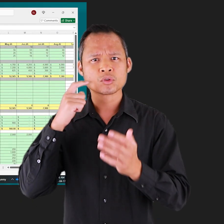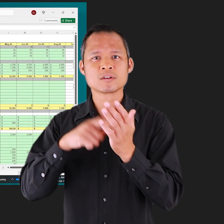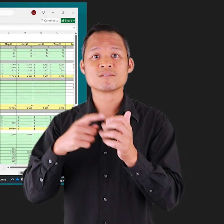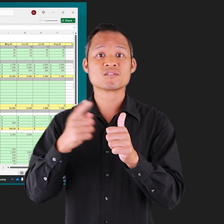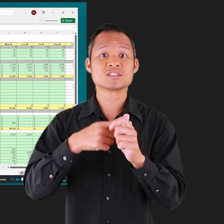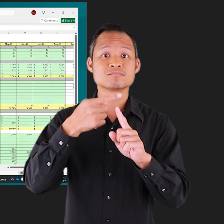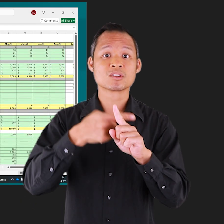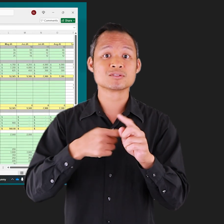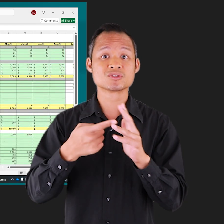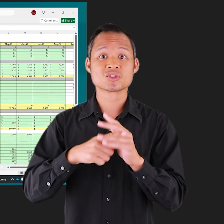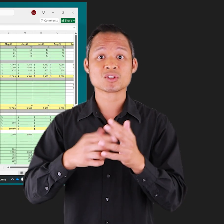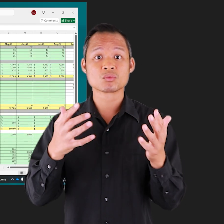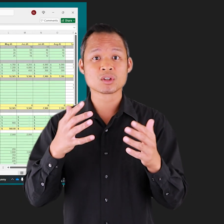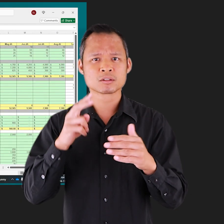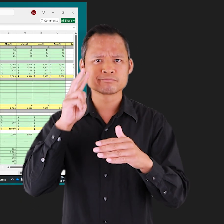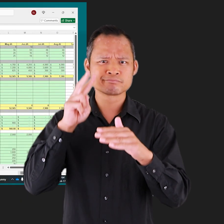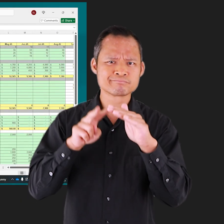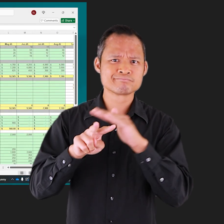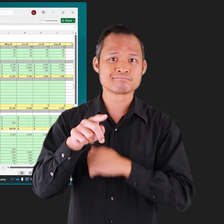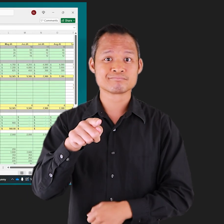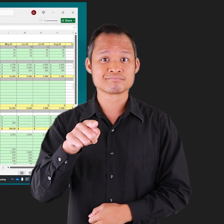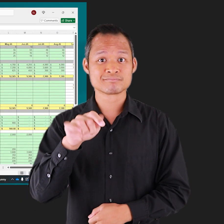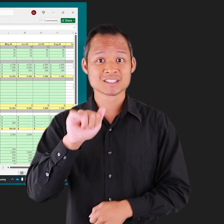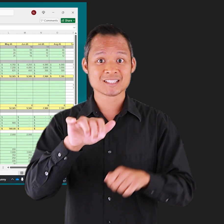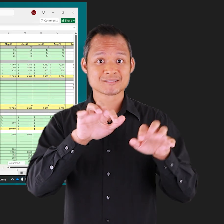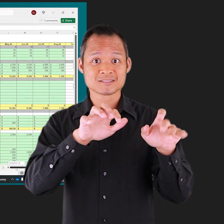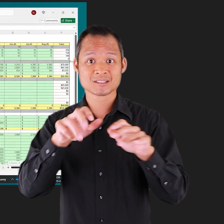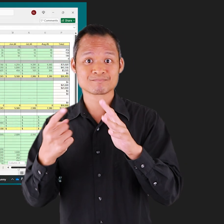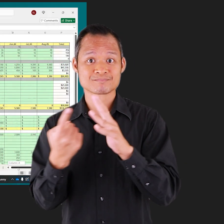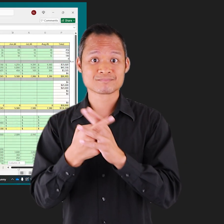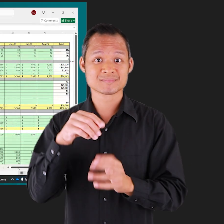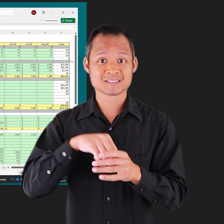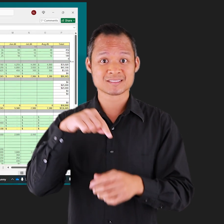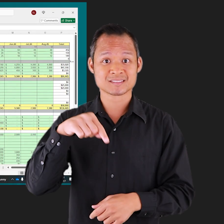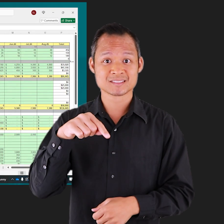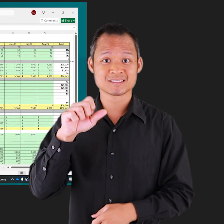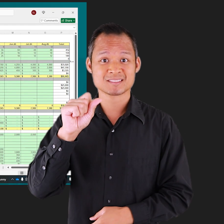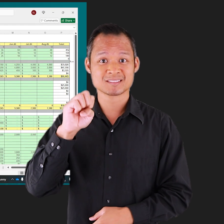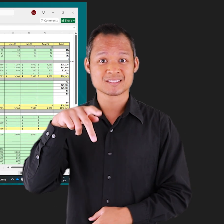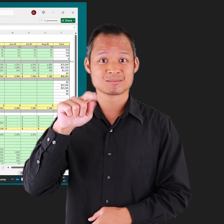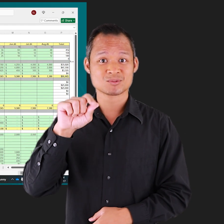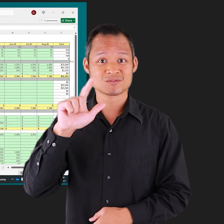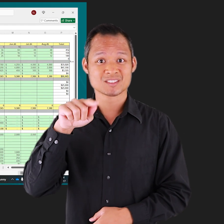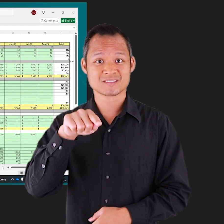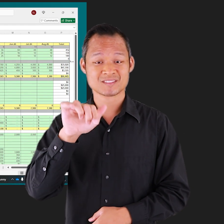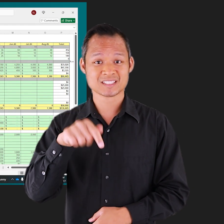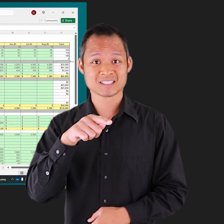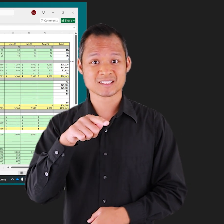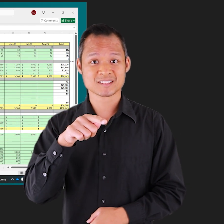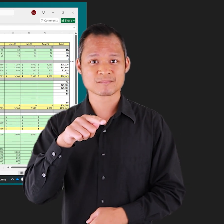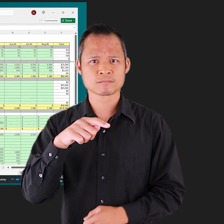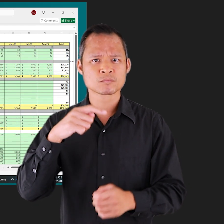cash flow year one tab. What you notice here is that the first month starts at what you projected and filled in the startup